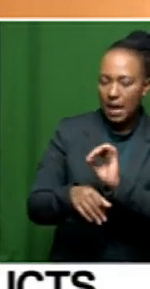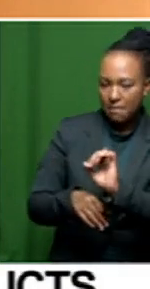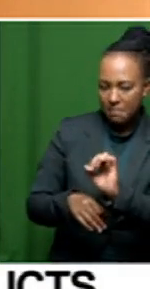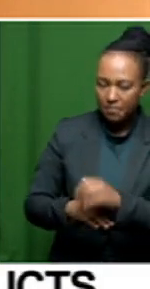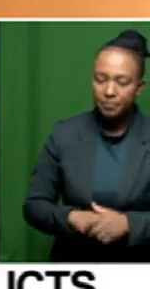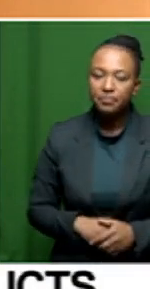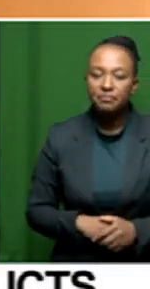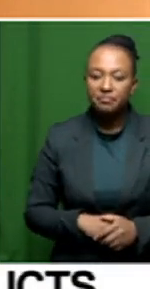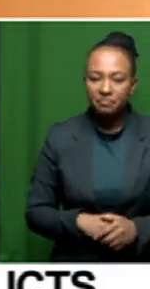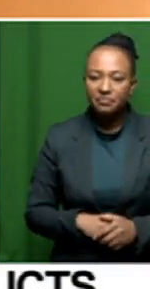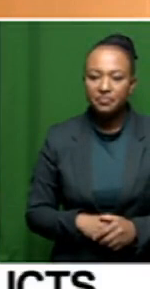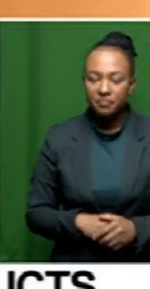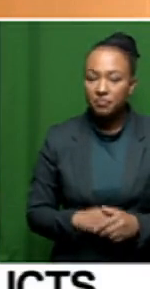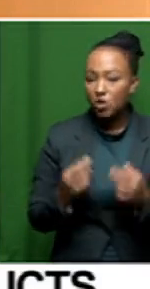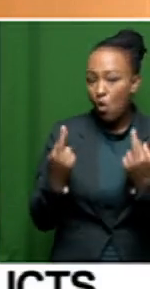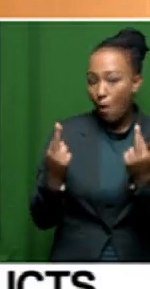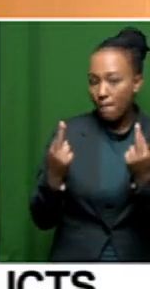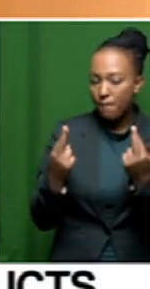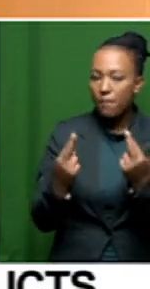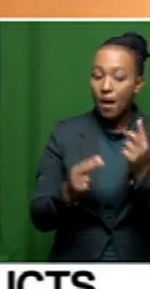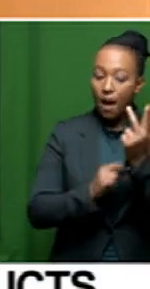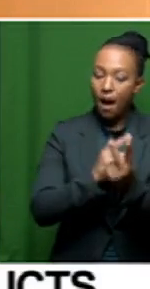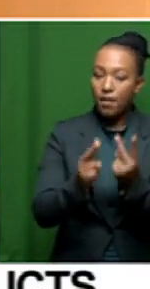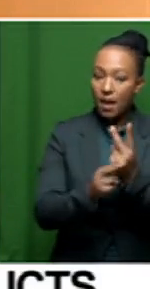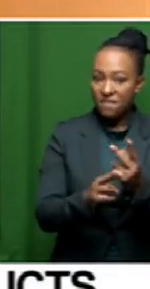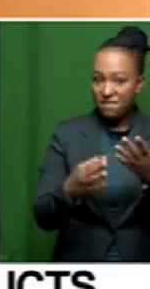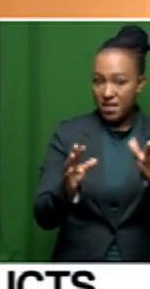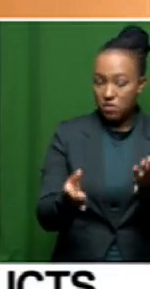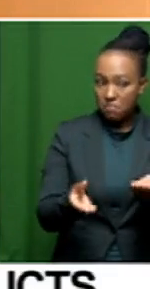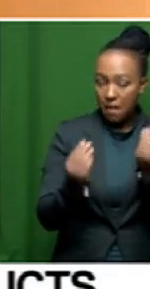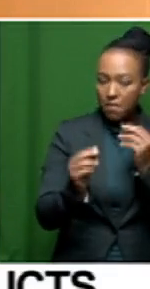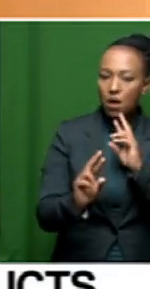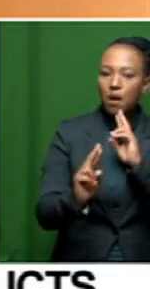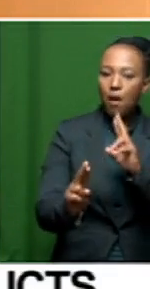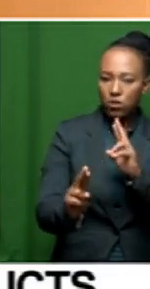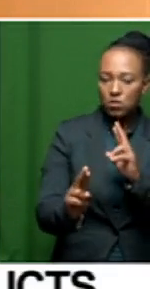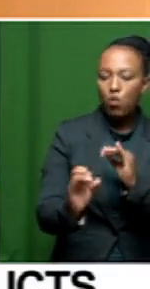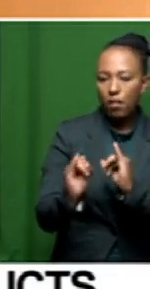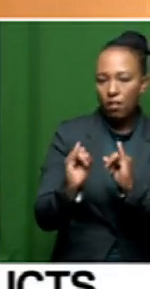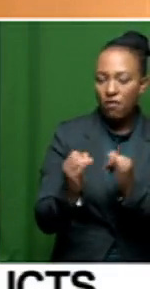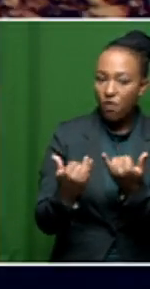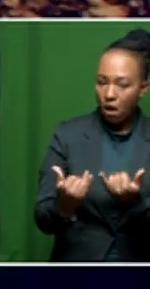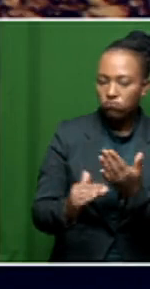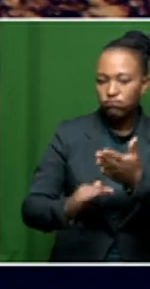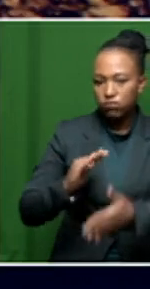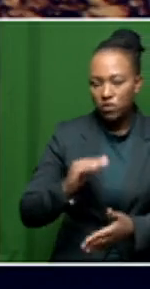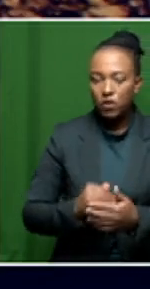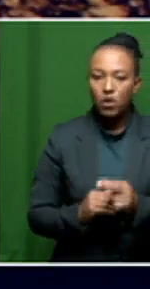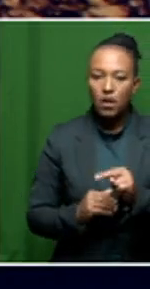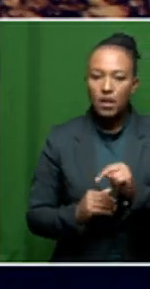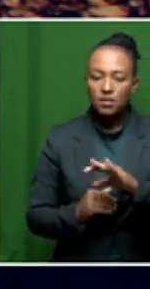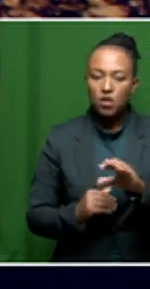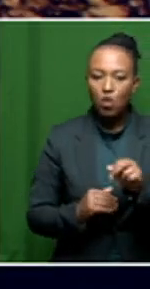this morning, and hopefully we'll speak again once you have received that report. But for now, that's where we'll park it.